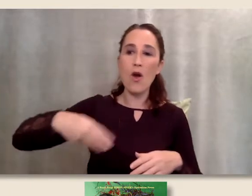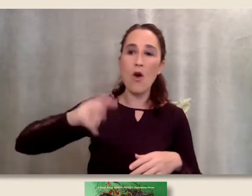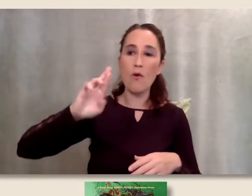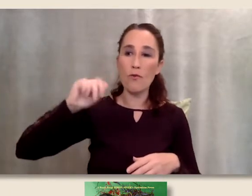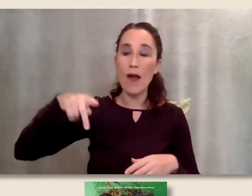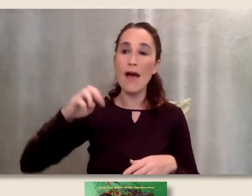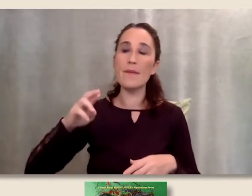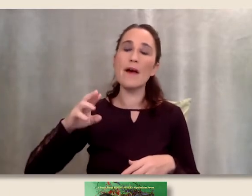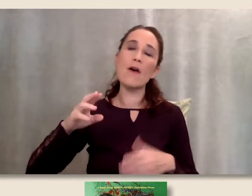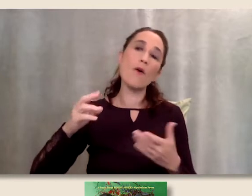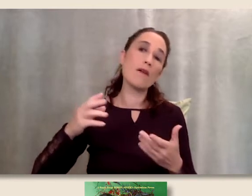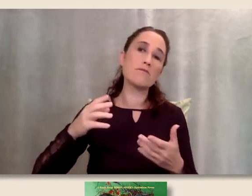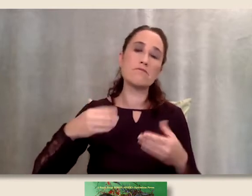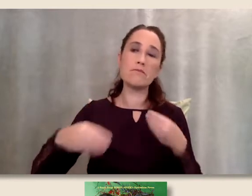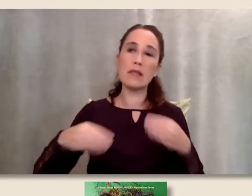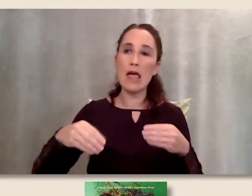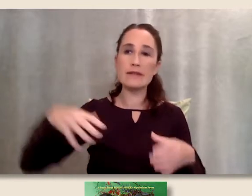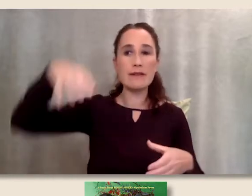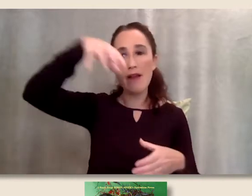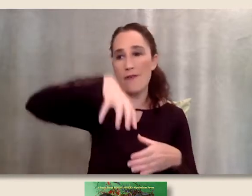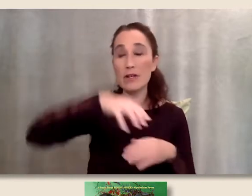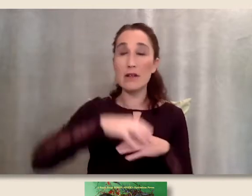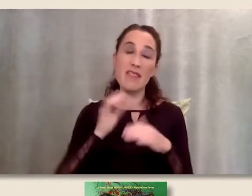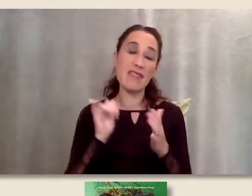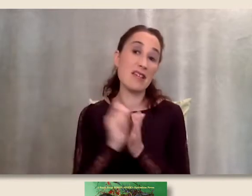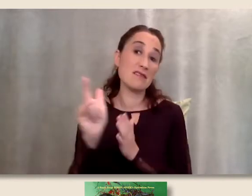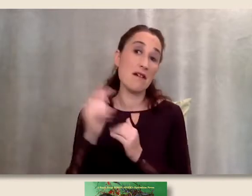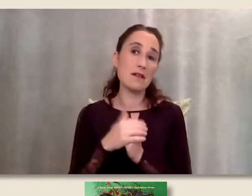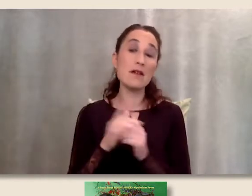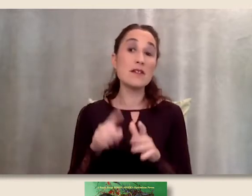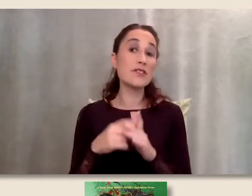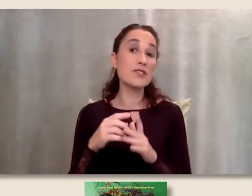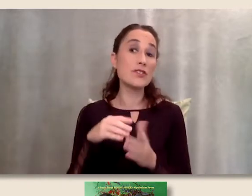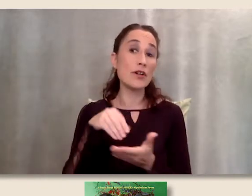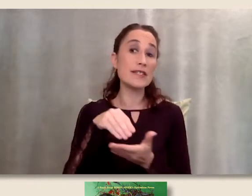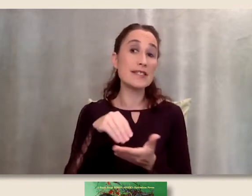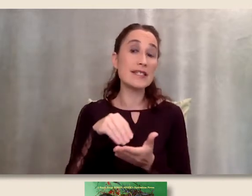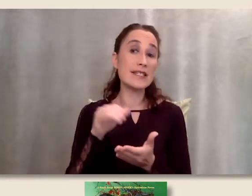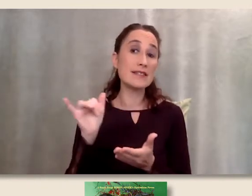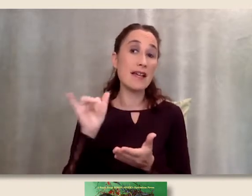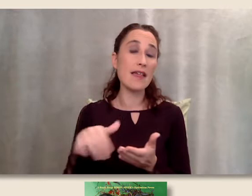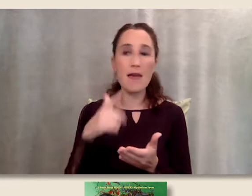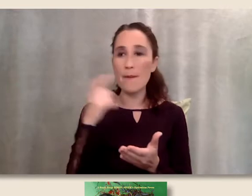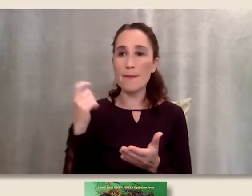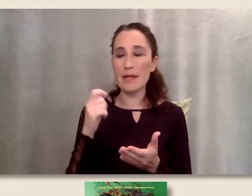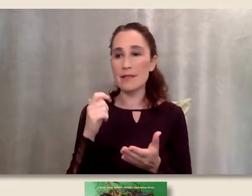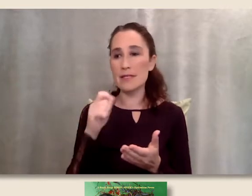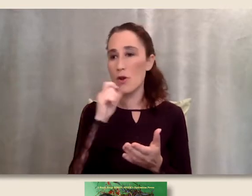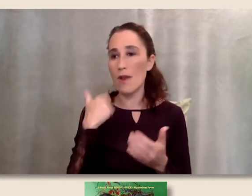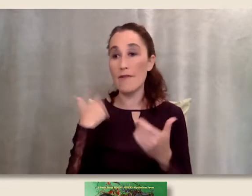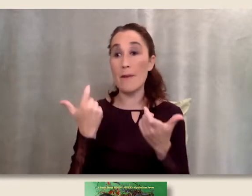covering that you could use. And that's really it. The reason why I start my seeds this way is that I don't have an extensive place to